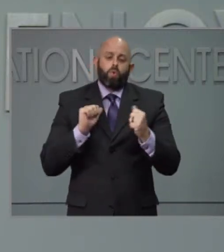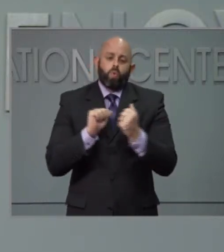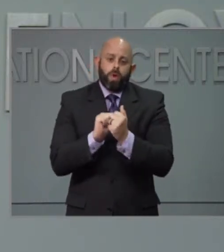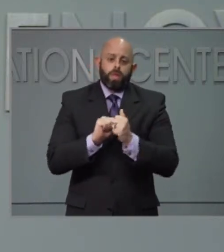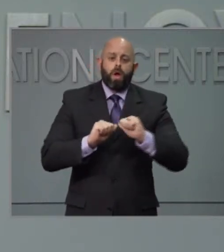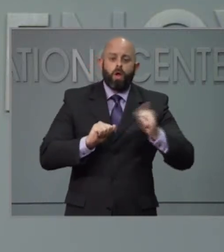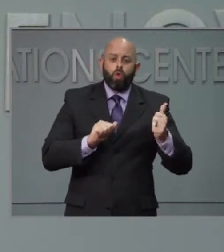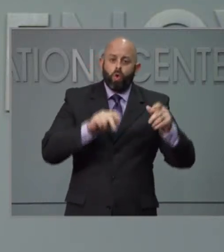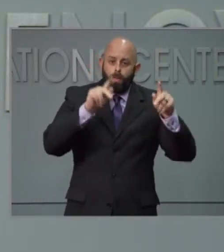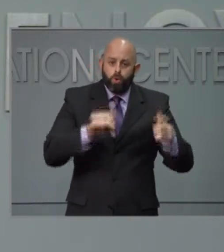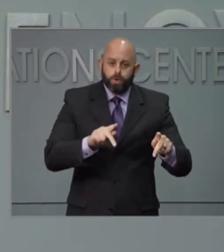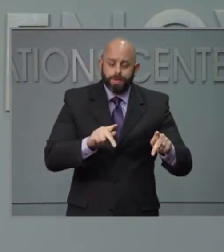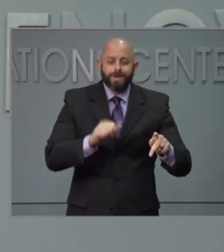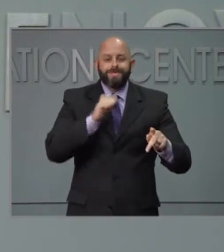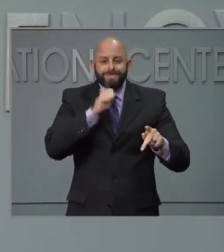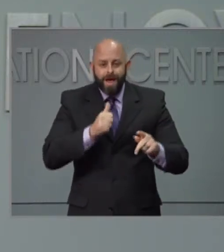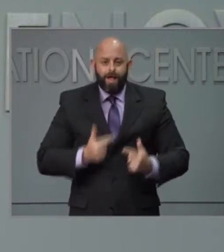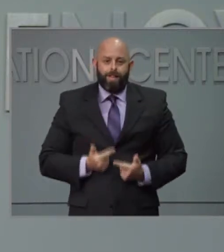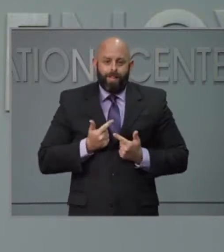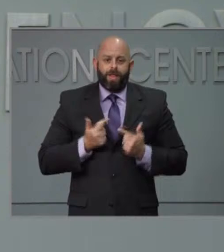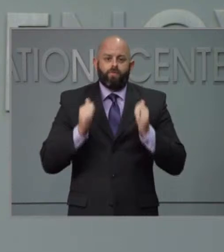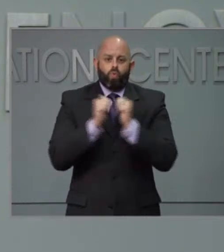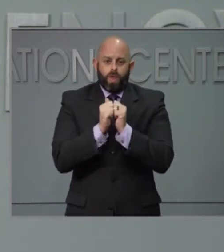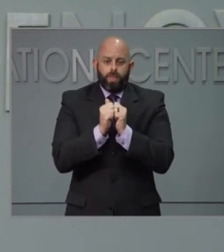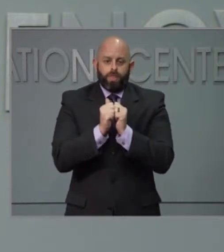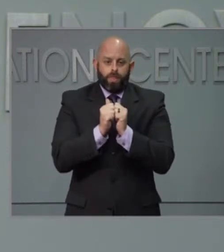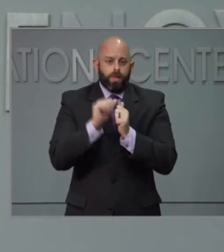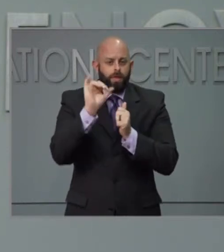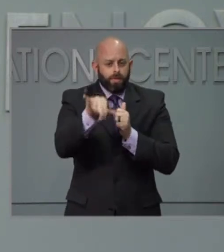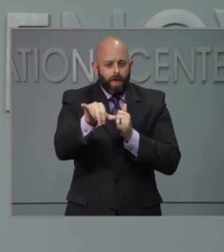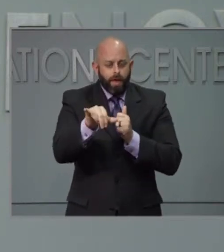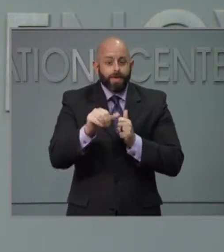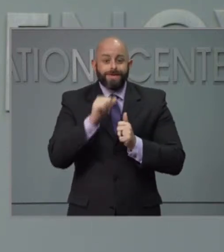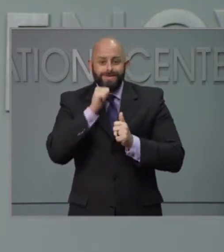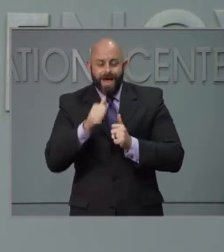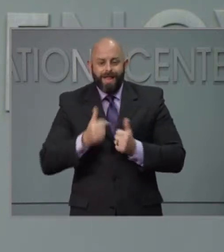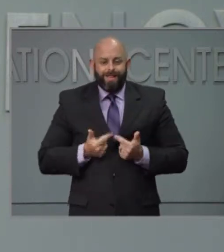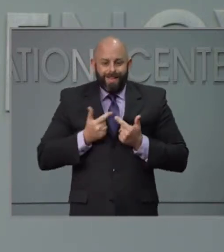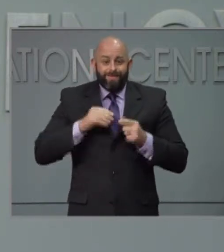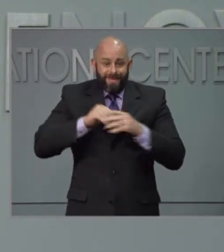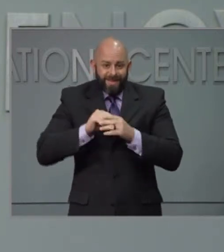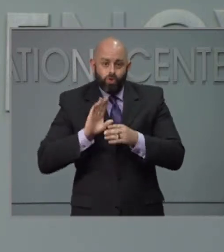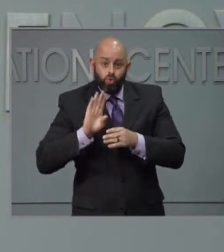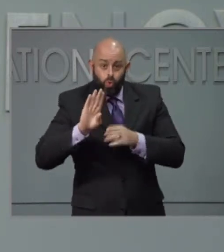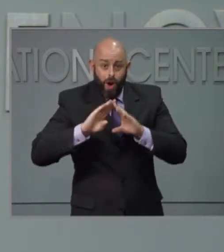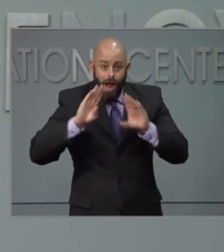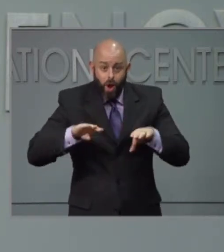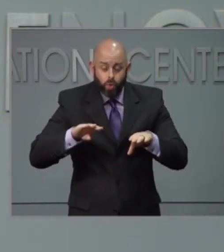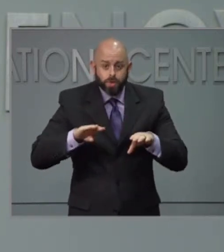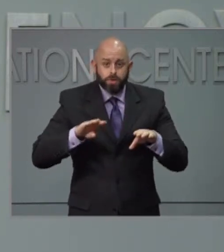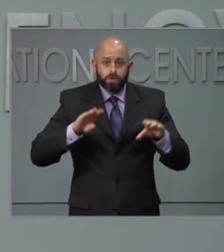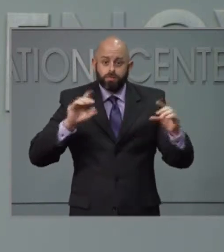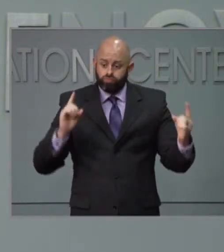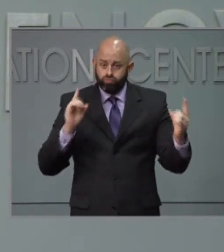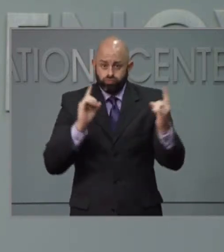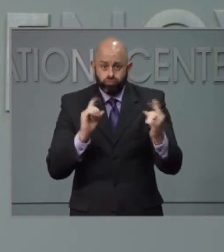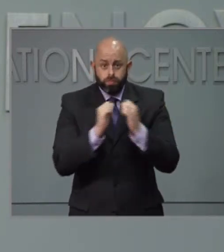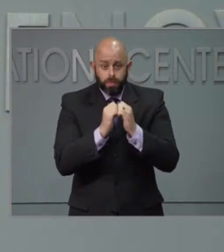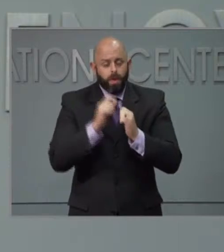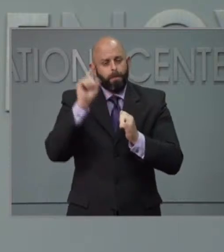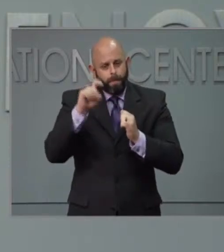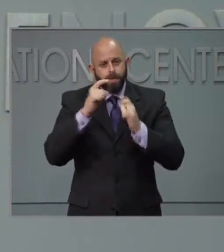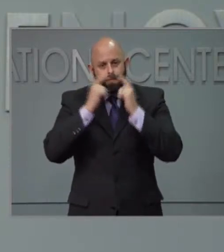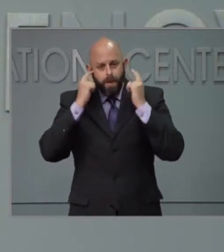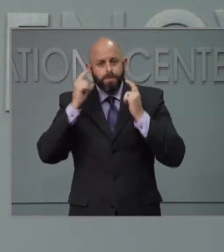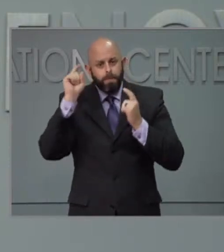anyone outside who you live with in your household, anyone outside of your home. So I think if we focus on all those